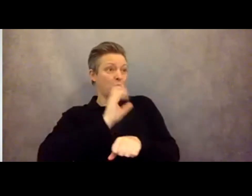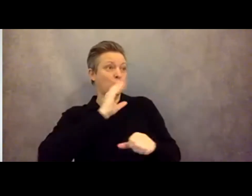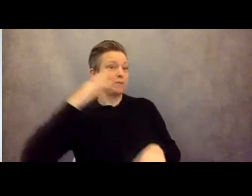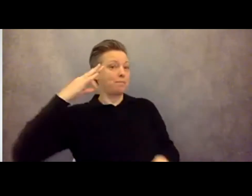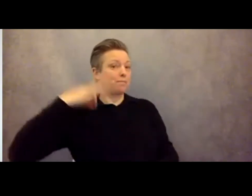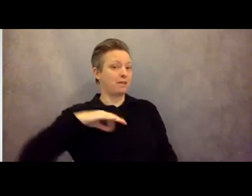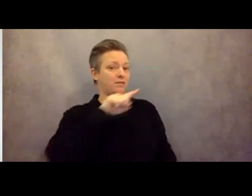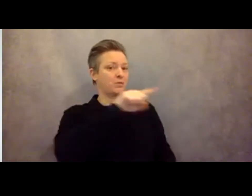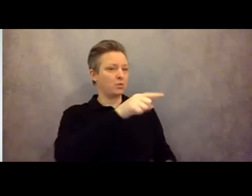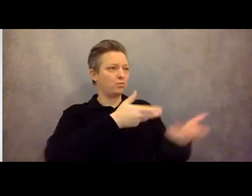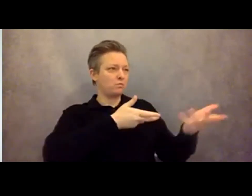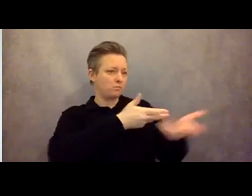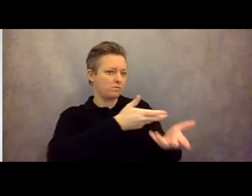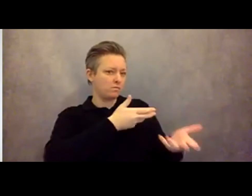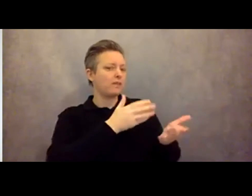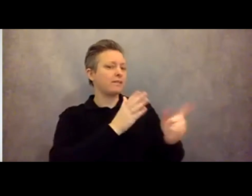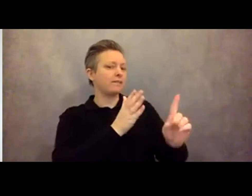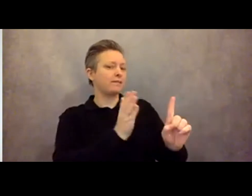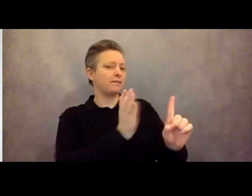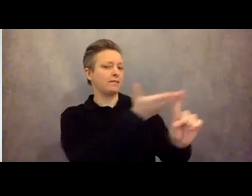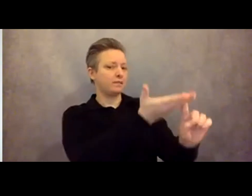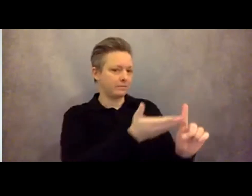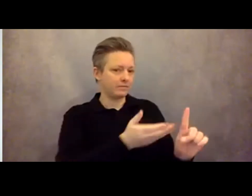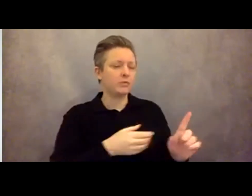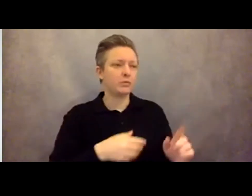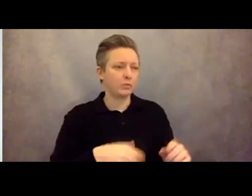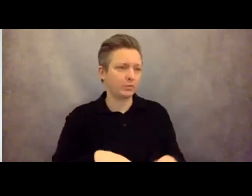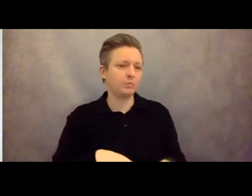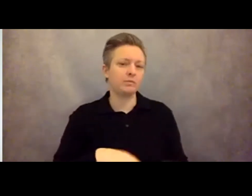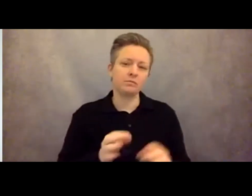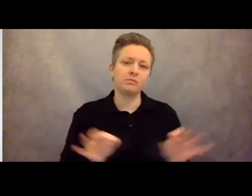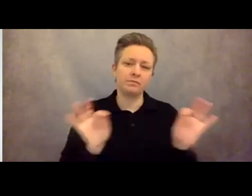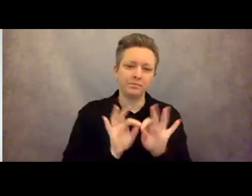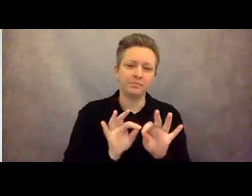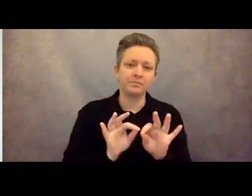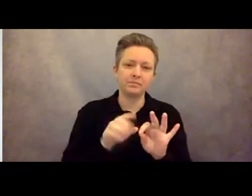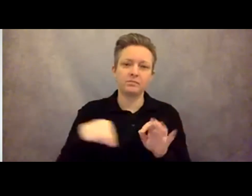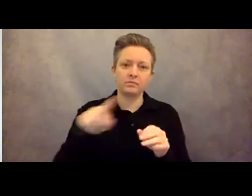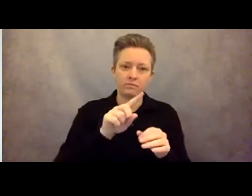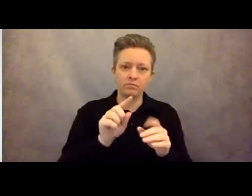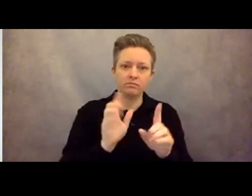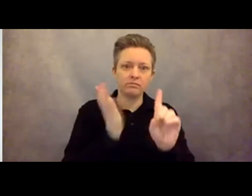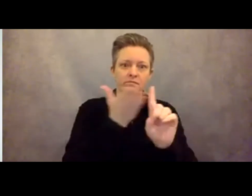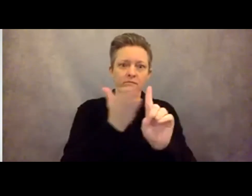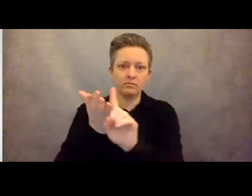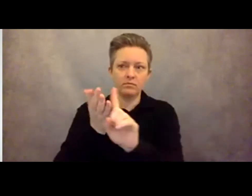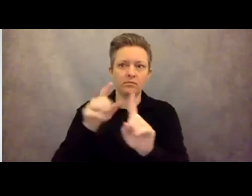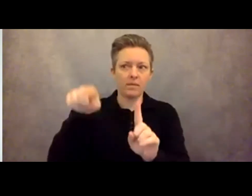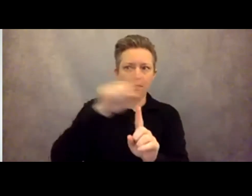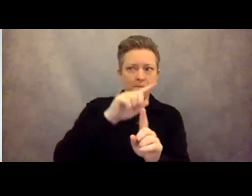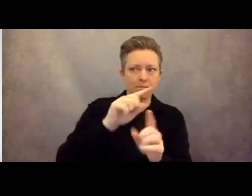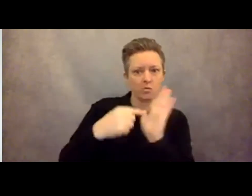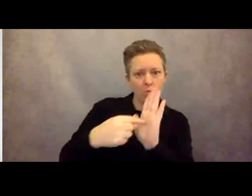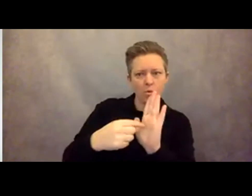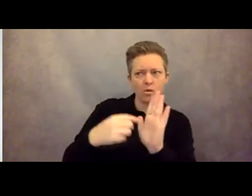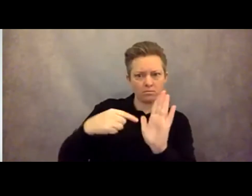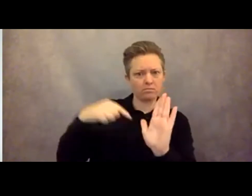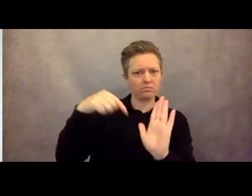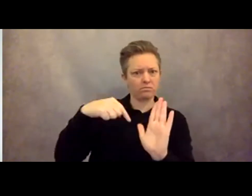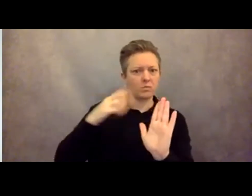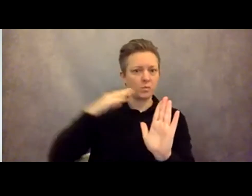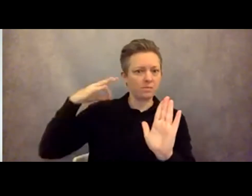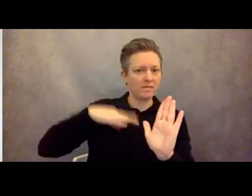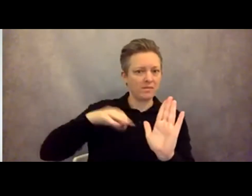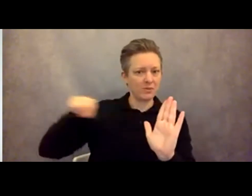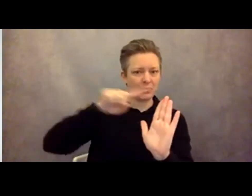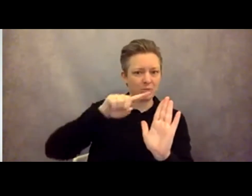so sometimes you're gonna have to do a little bit more work on the front end to get leadership, to get folks and also get the